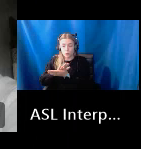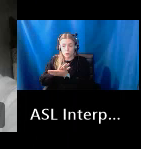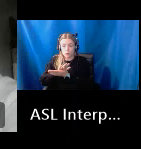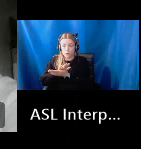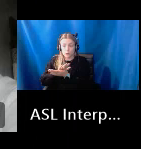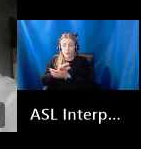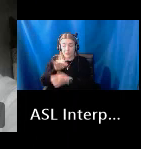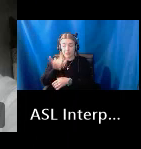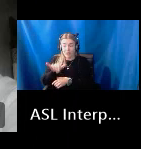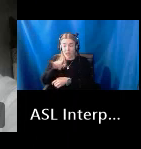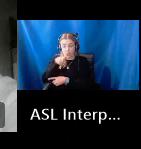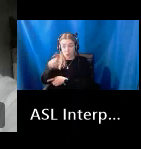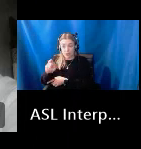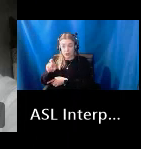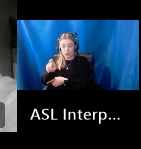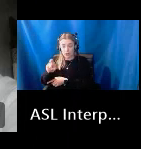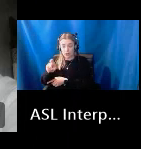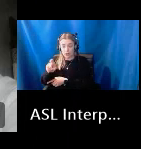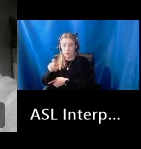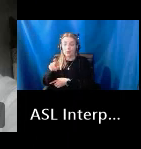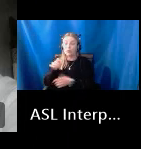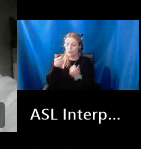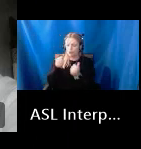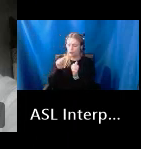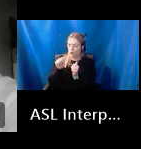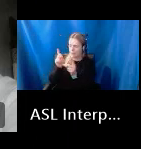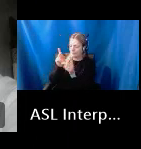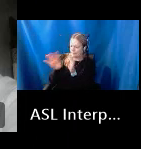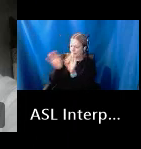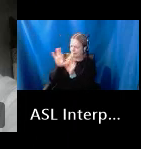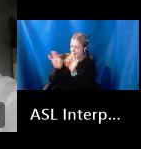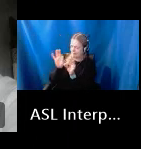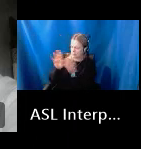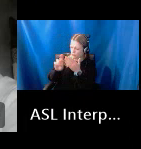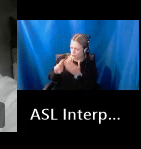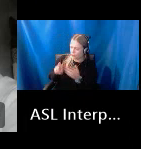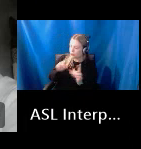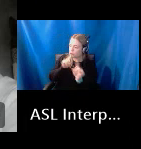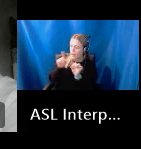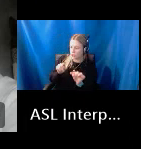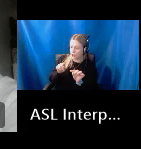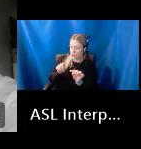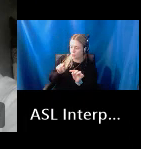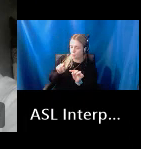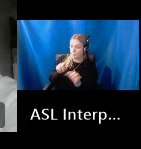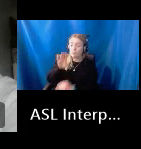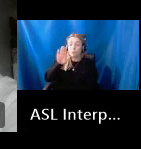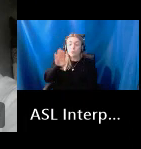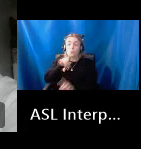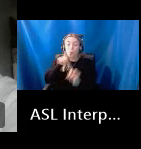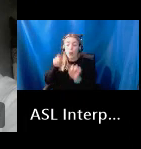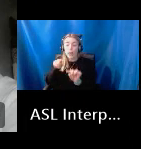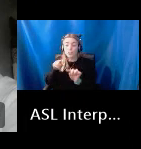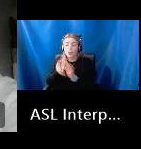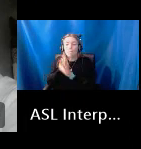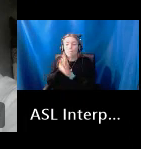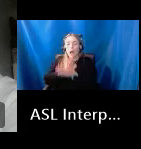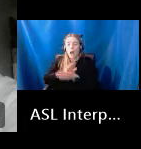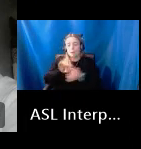answer, and your answer turns into your argument. This is where we're layering all of the stuff we've learned this